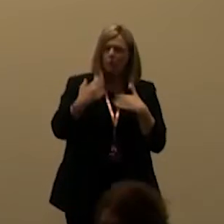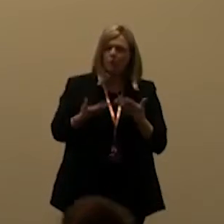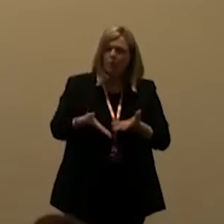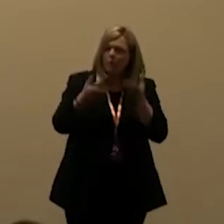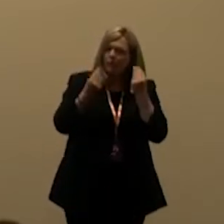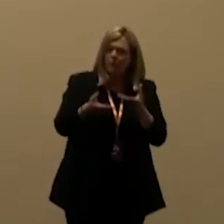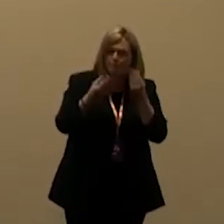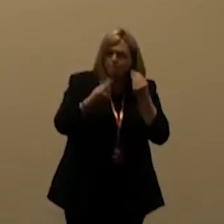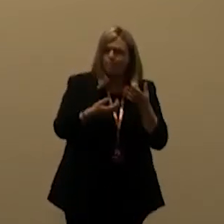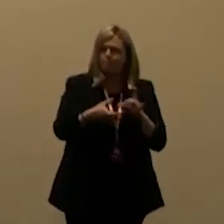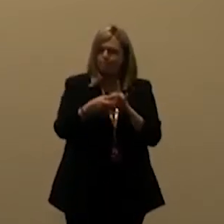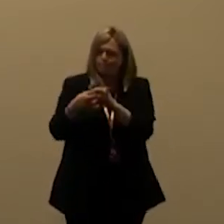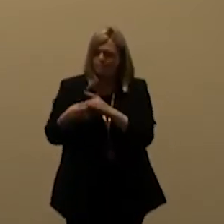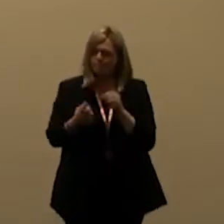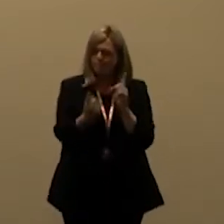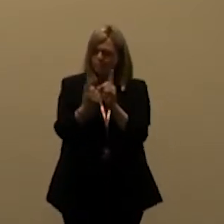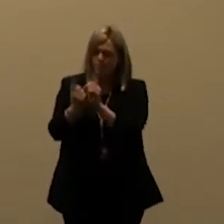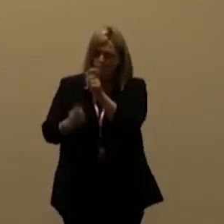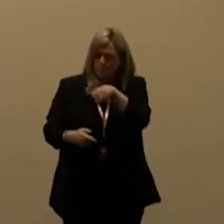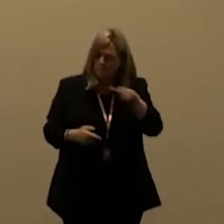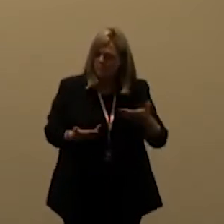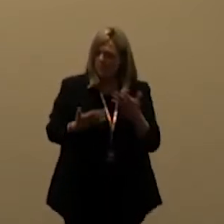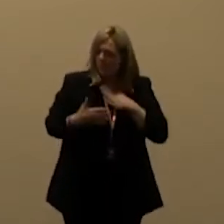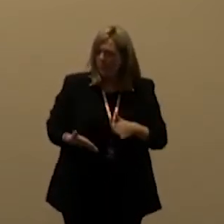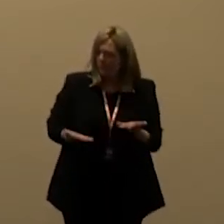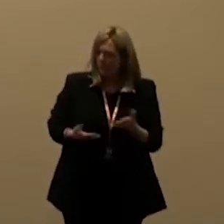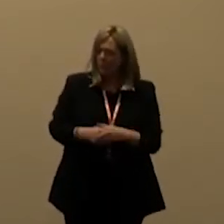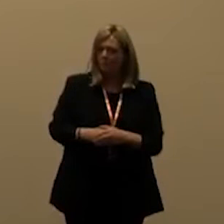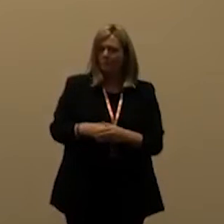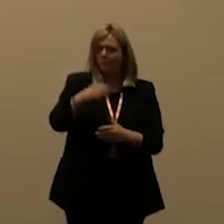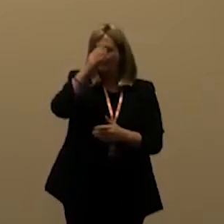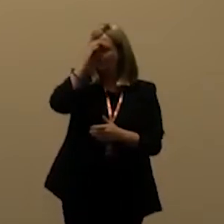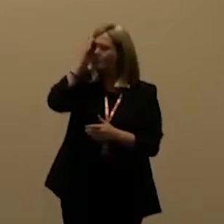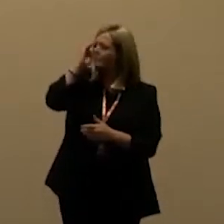get connected with as many people as possible in the workplace. So feel your pain.